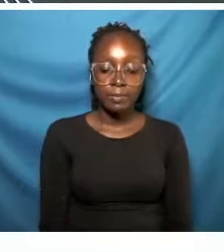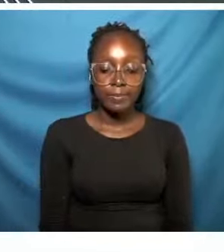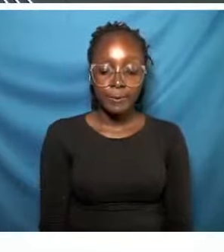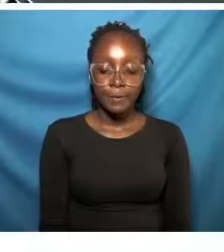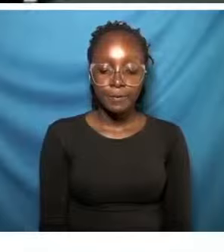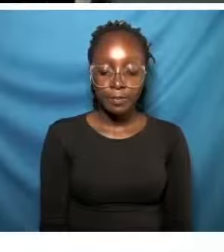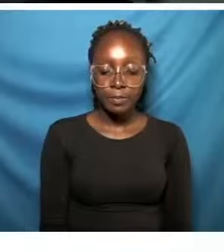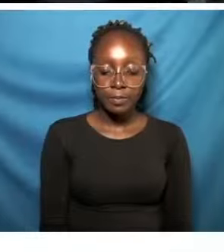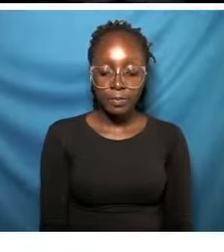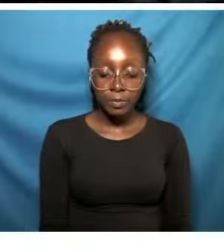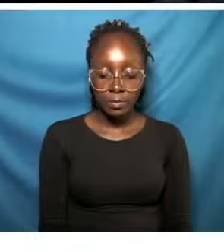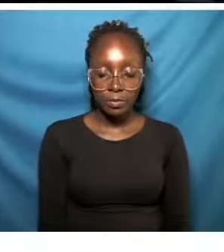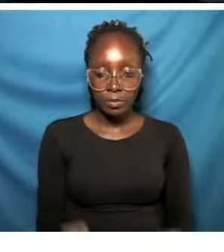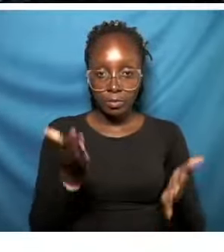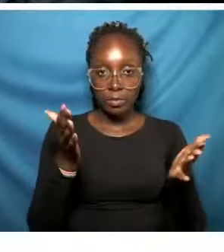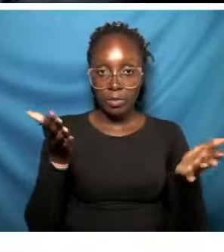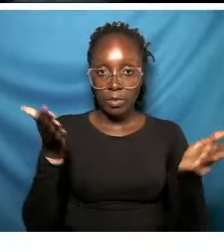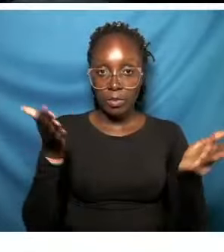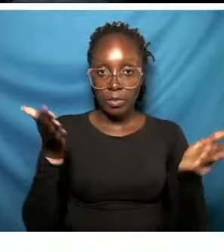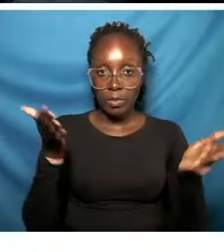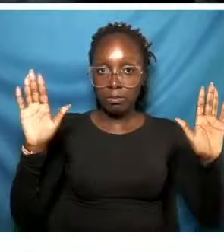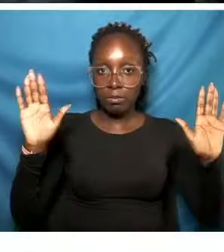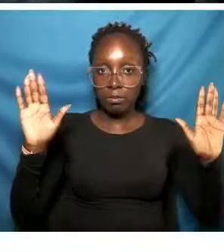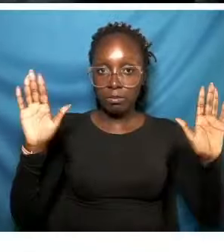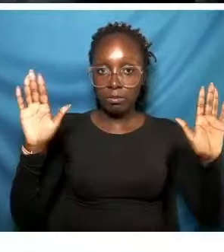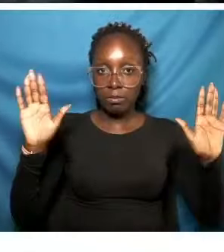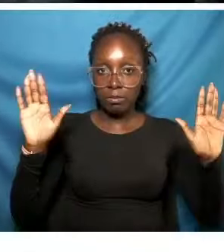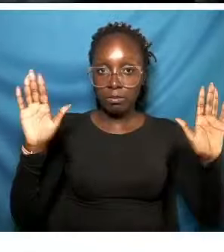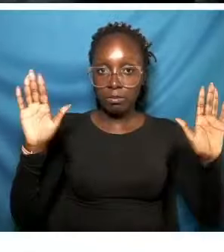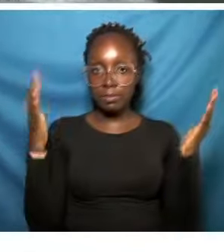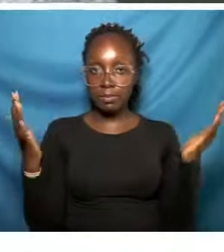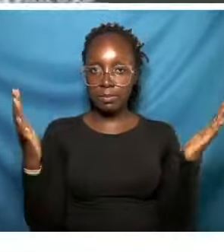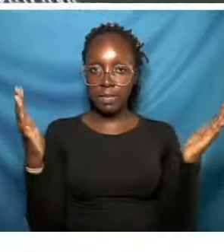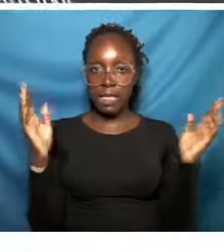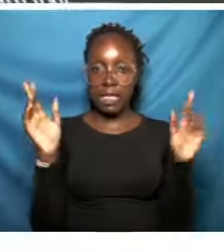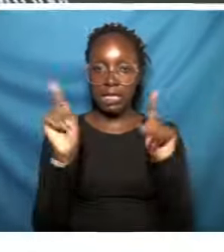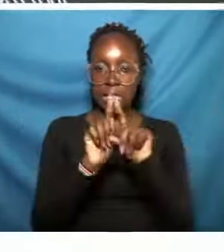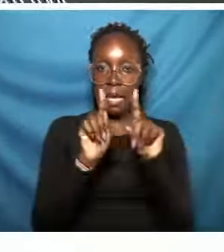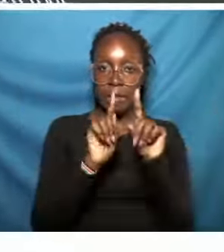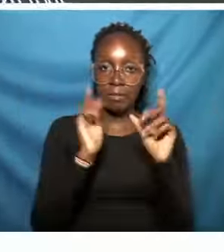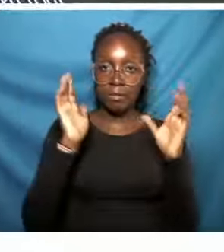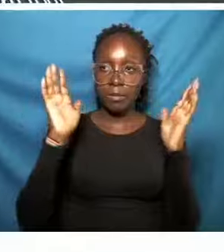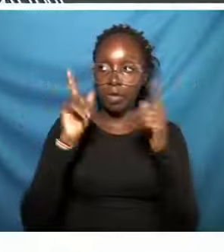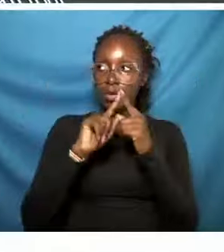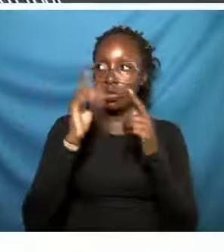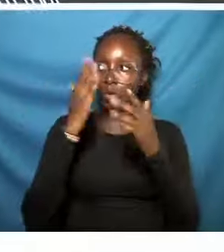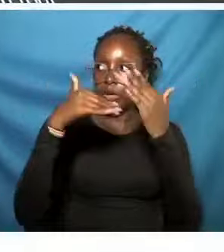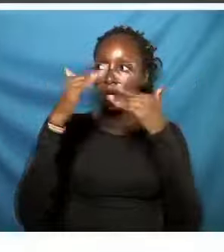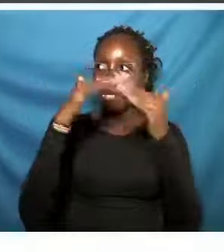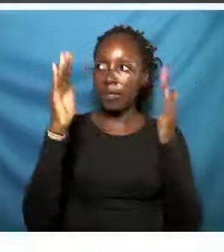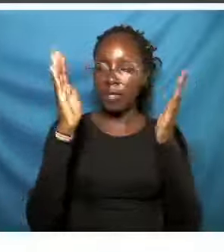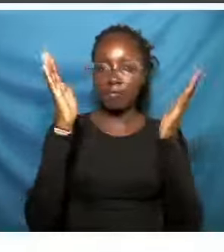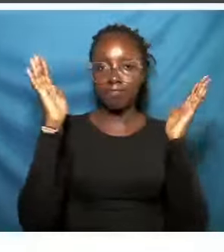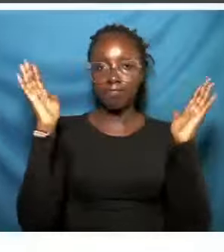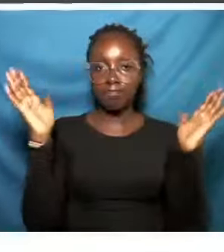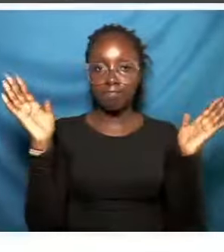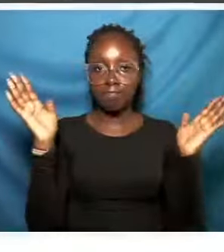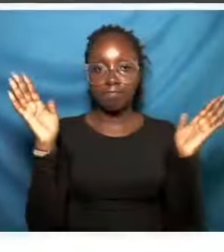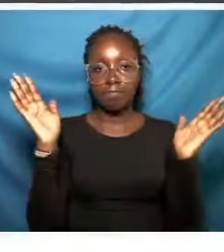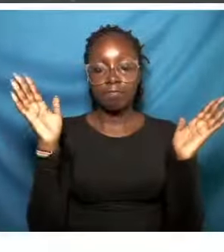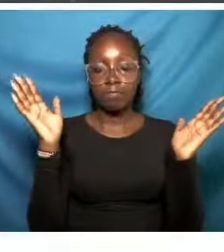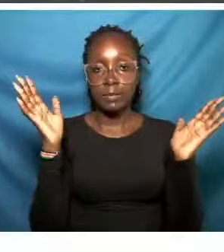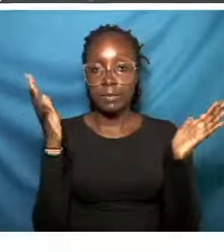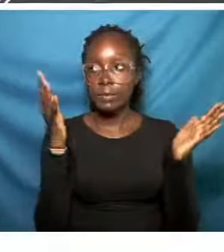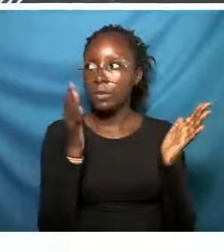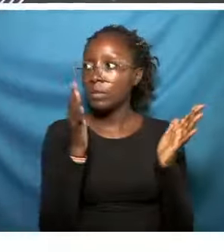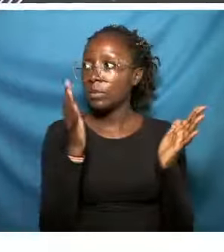Just open up your hands. Everyone, open your two hands like this towards heaven, towards the sky. Just put two hands like this. Put